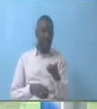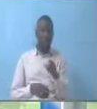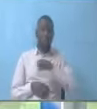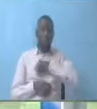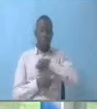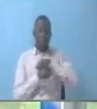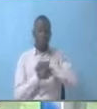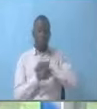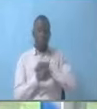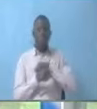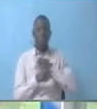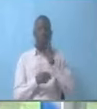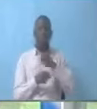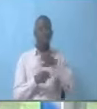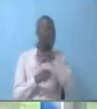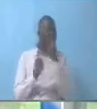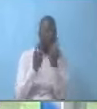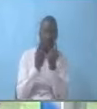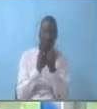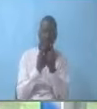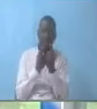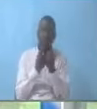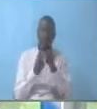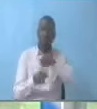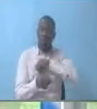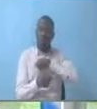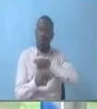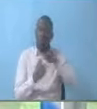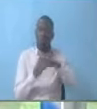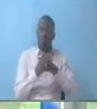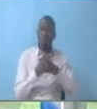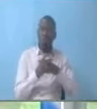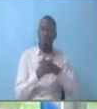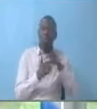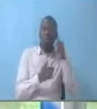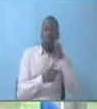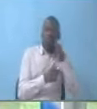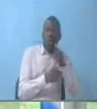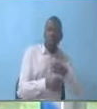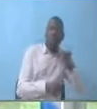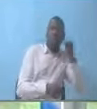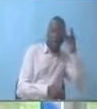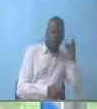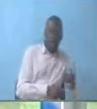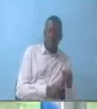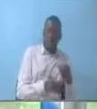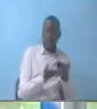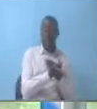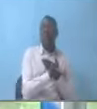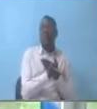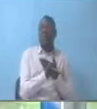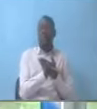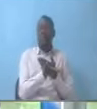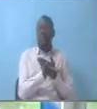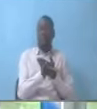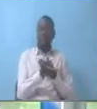owned, but anything that is owned or operated by another person,